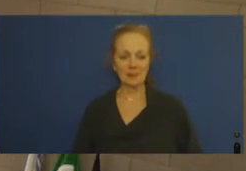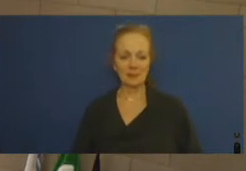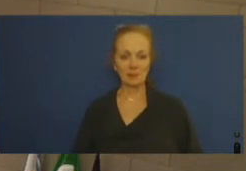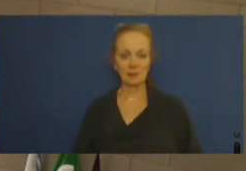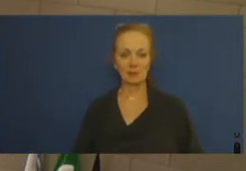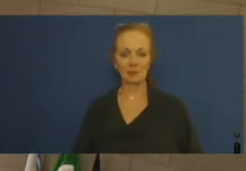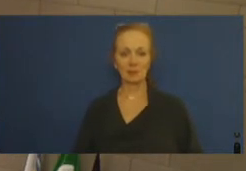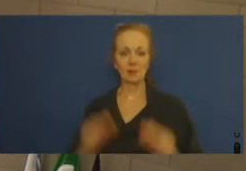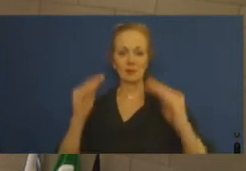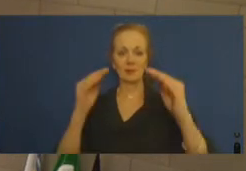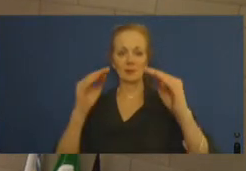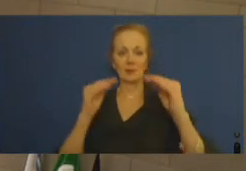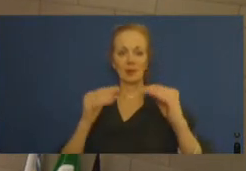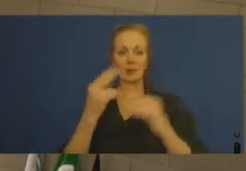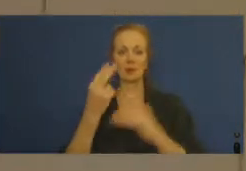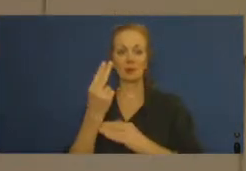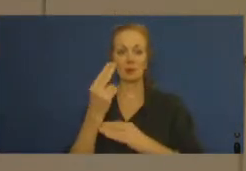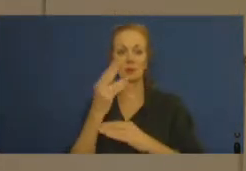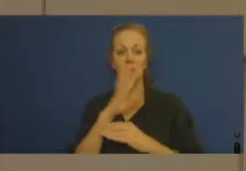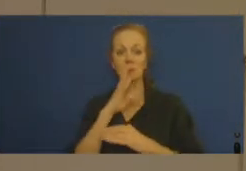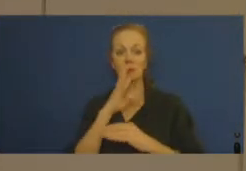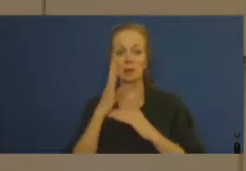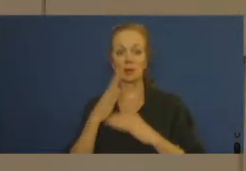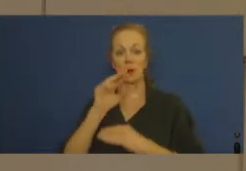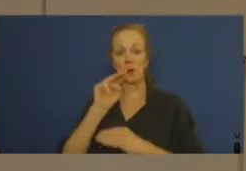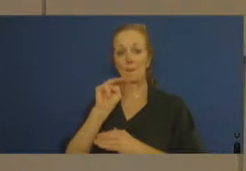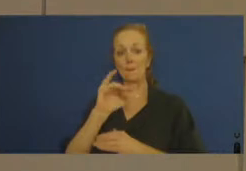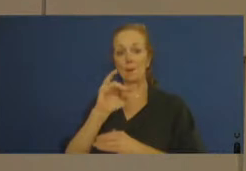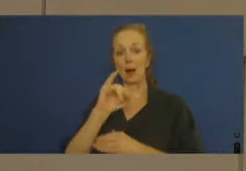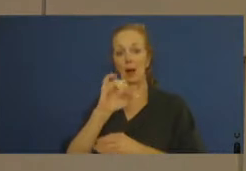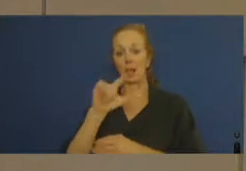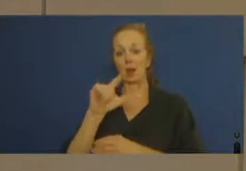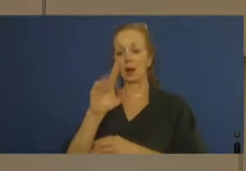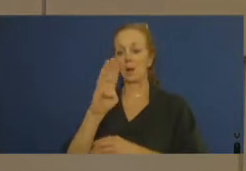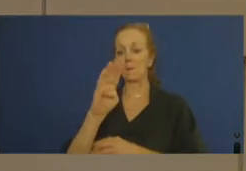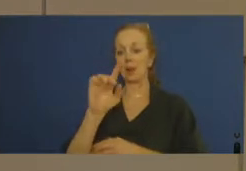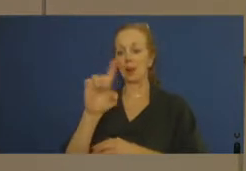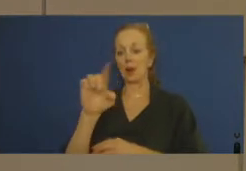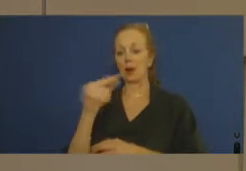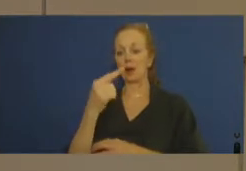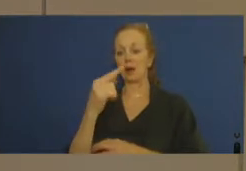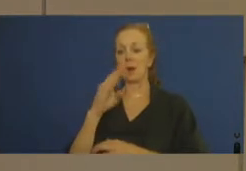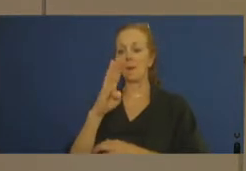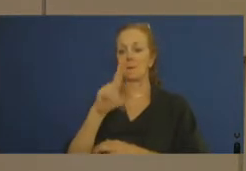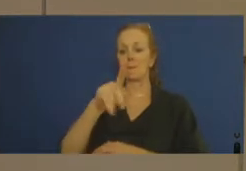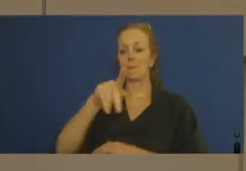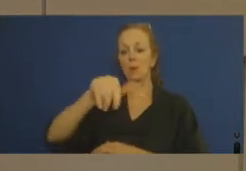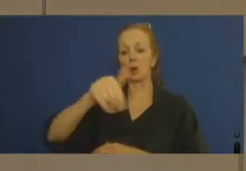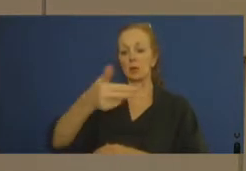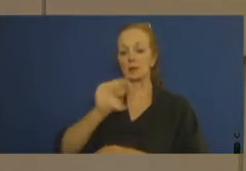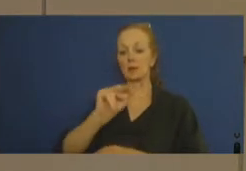Our next two speakers are Micah Belong and Preston Hagman.